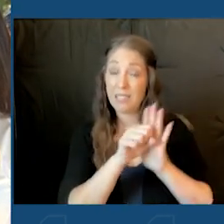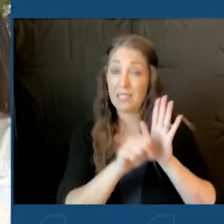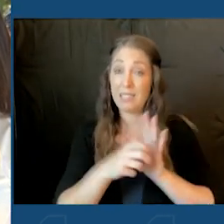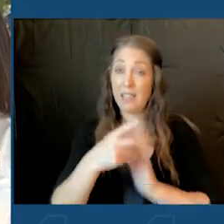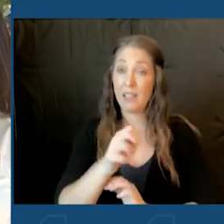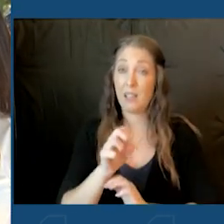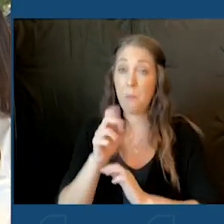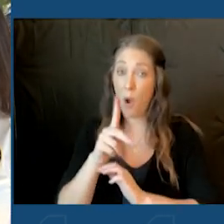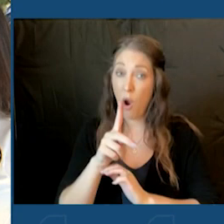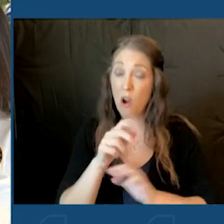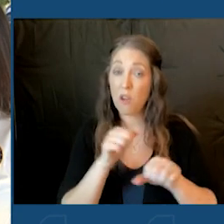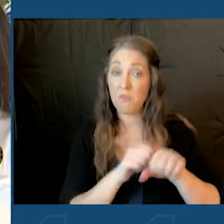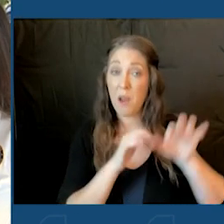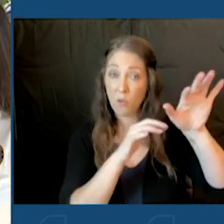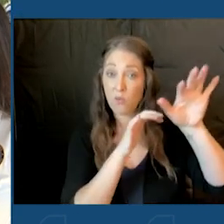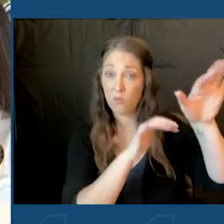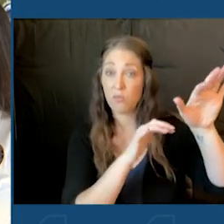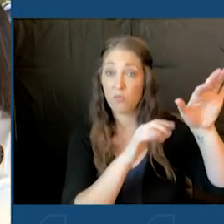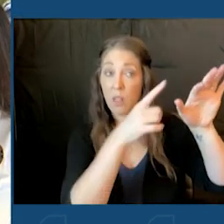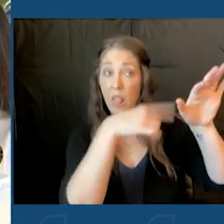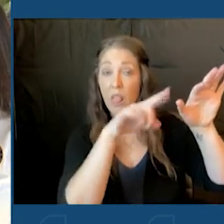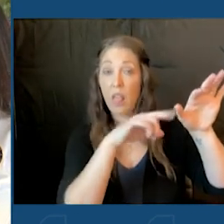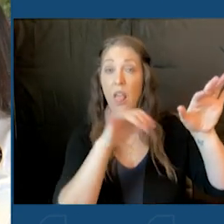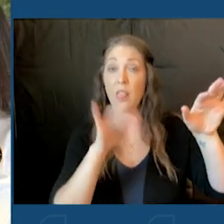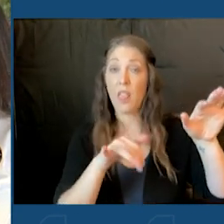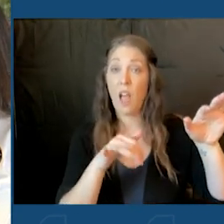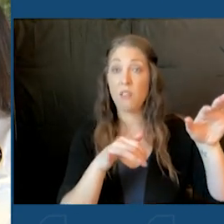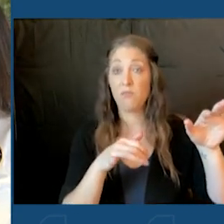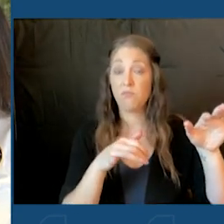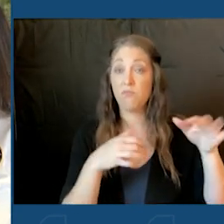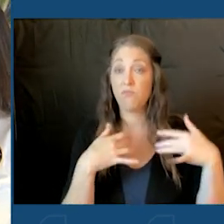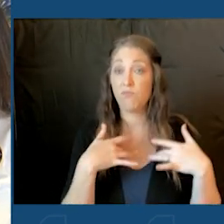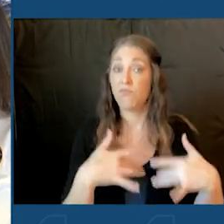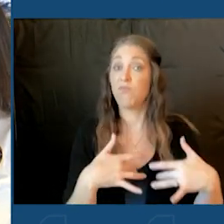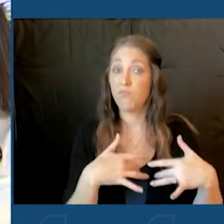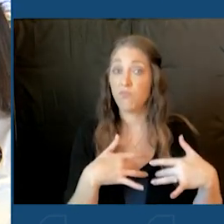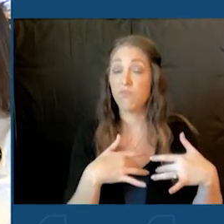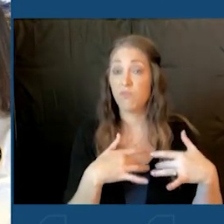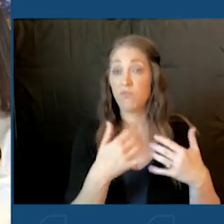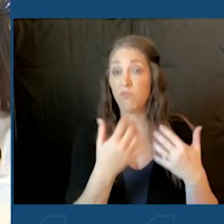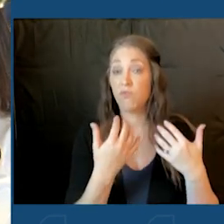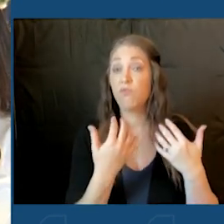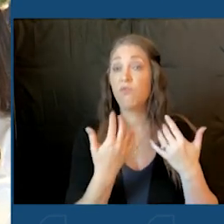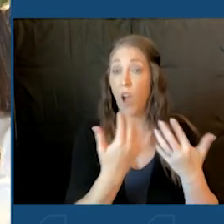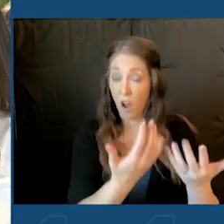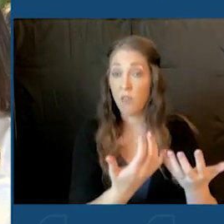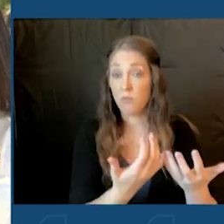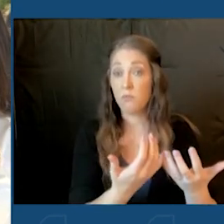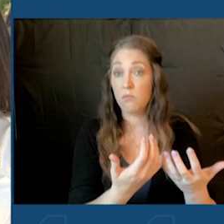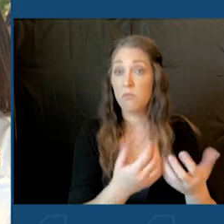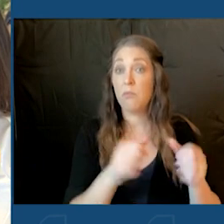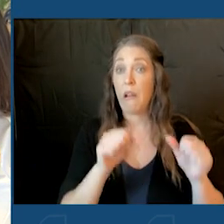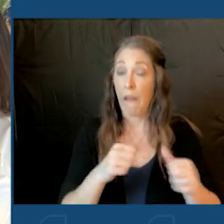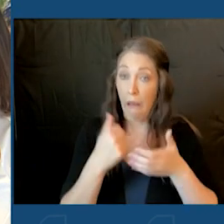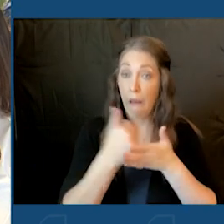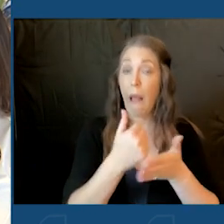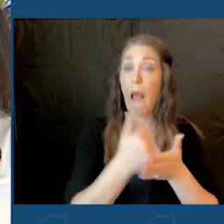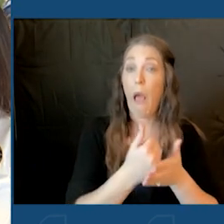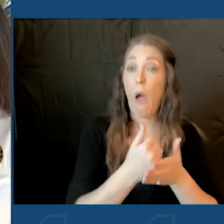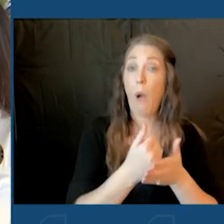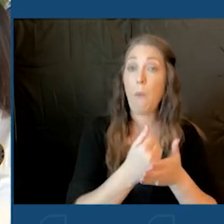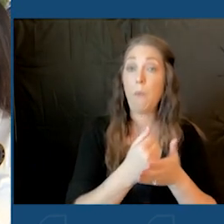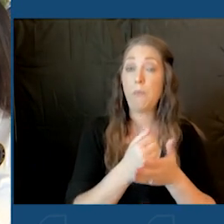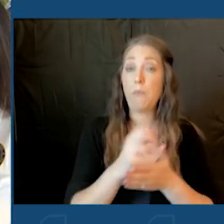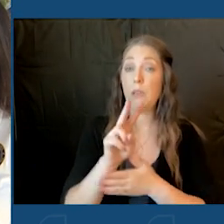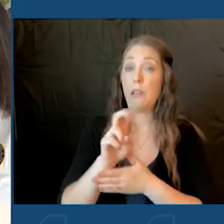us, is actually a fire-prone environment by its evolution. Fires actually can help to spread the vegetation